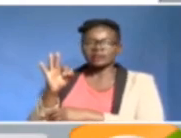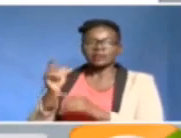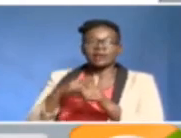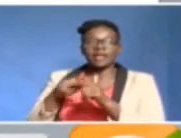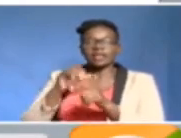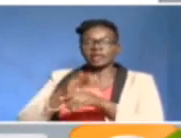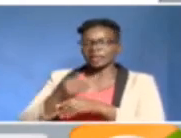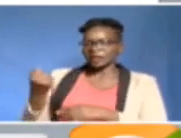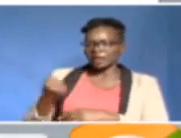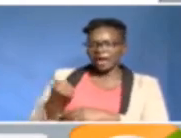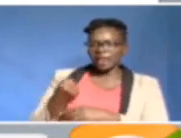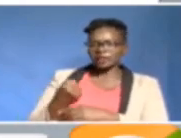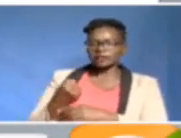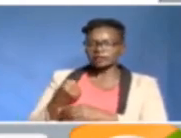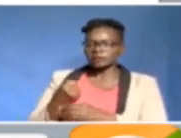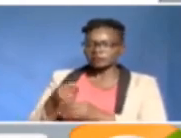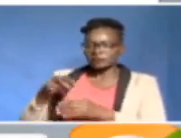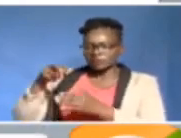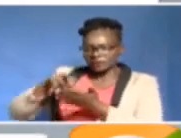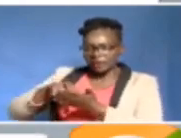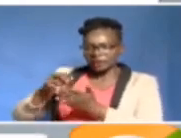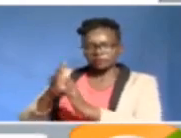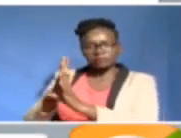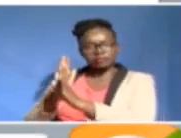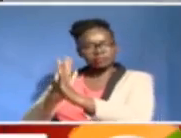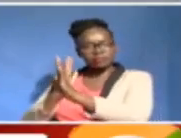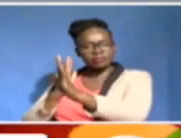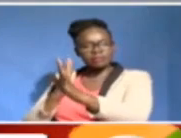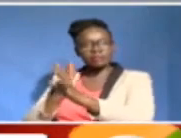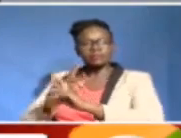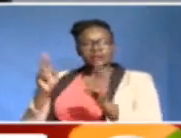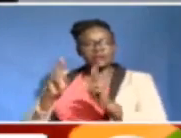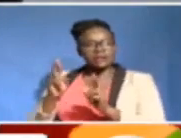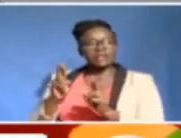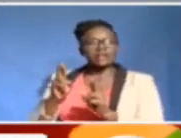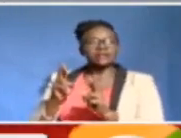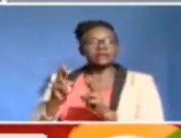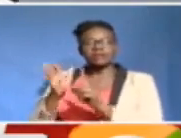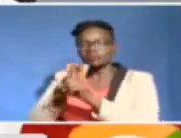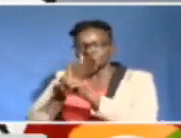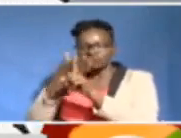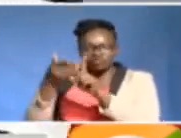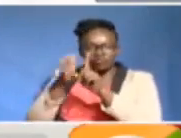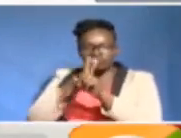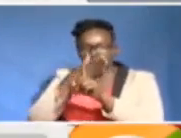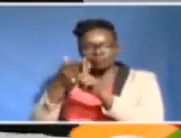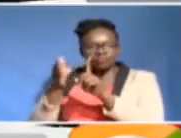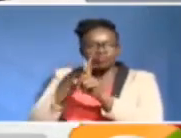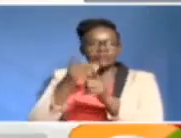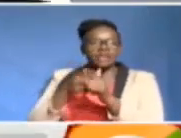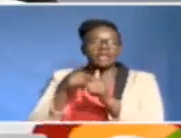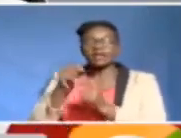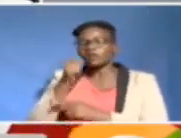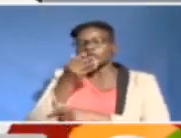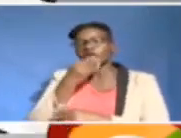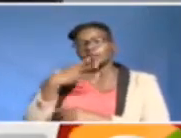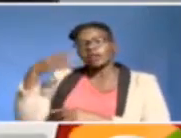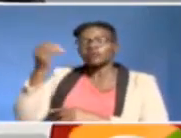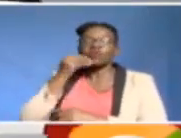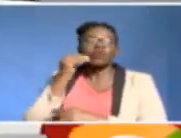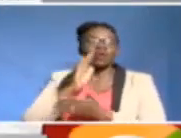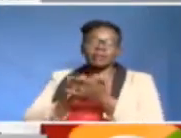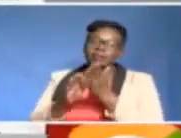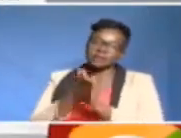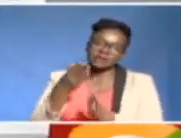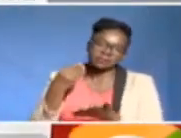girls lining up. And they take them, they do things with them, they take the money, the old men go home empty-handed.